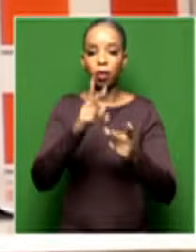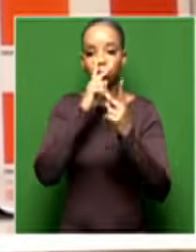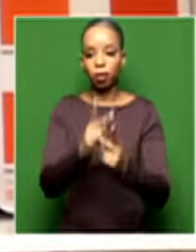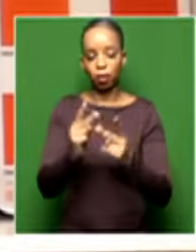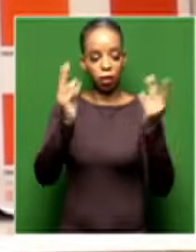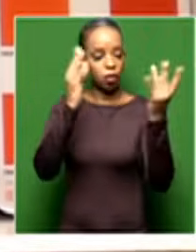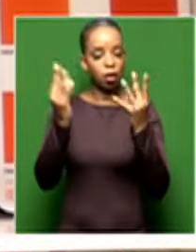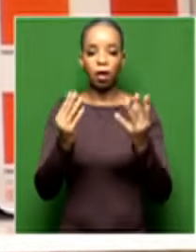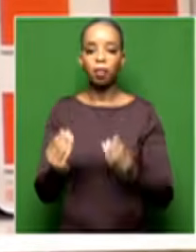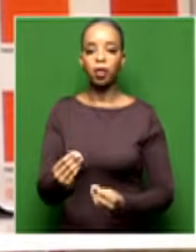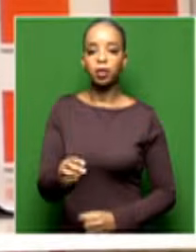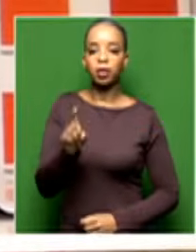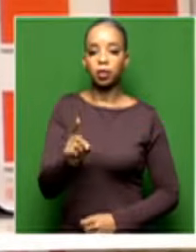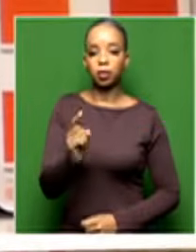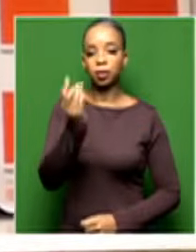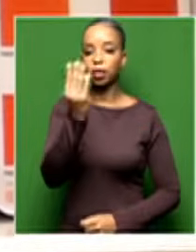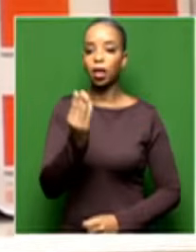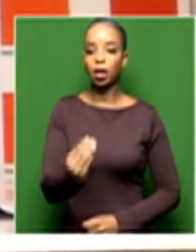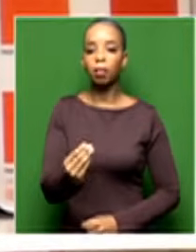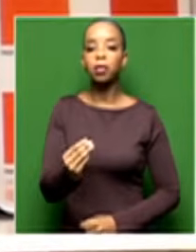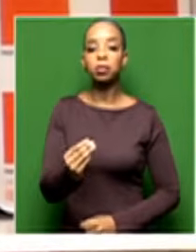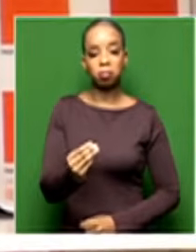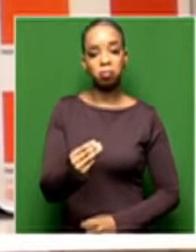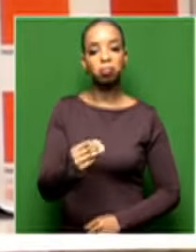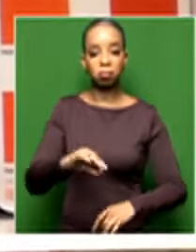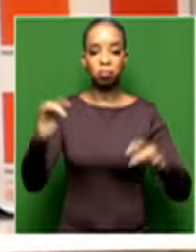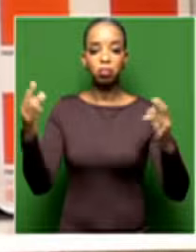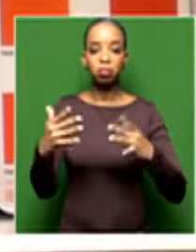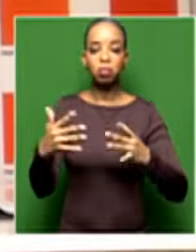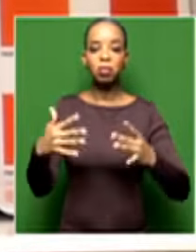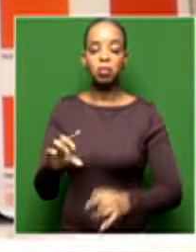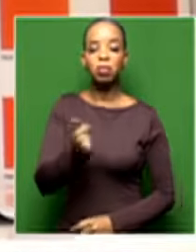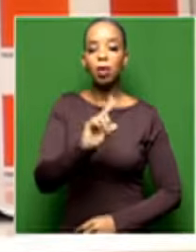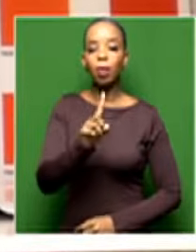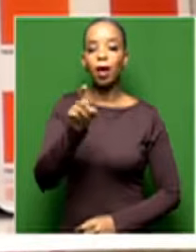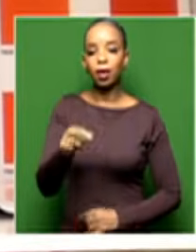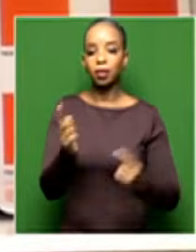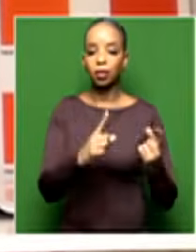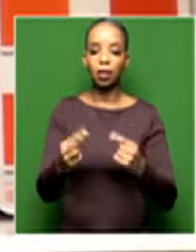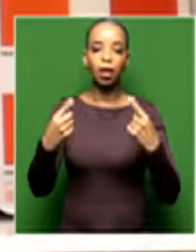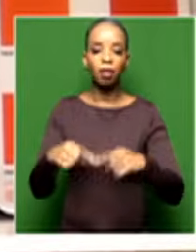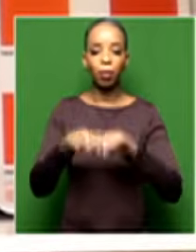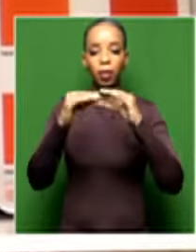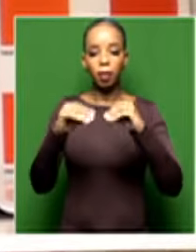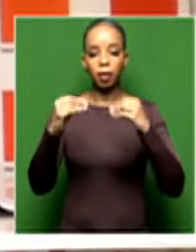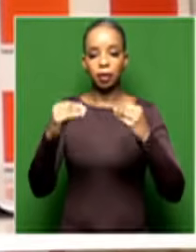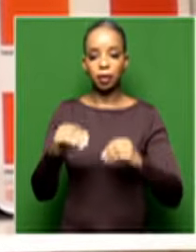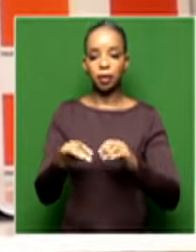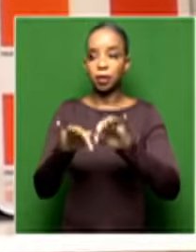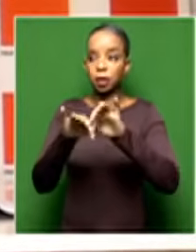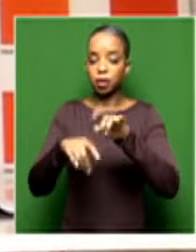the stats are quite astounding in terms of what the pandemic has done for businesses across various